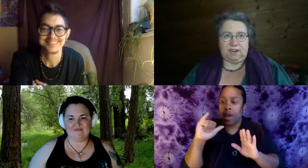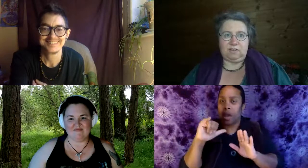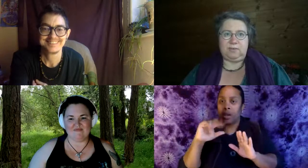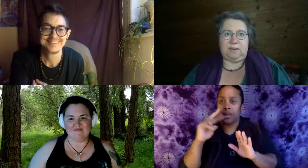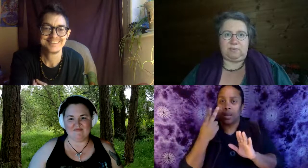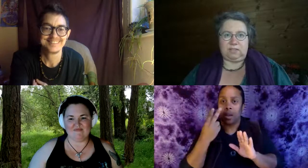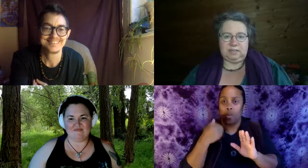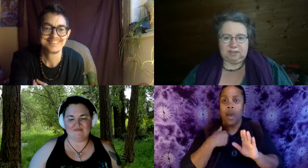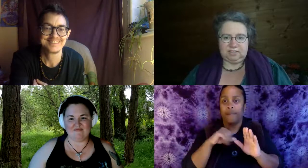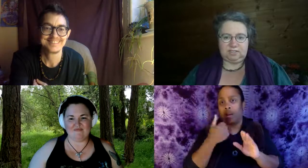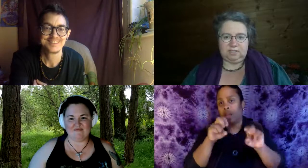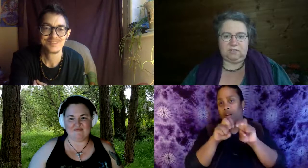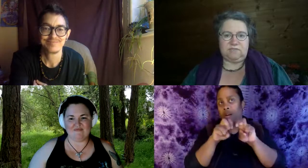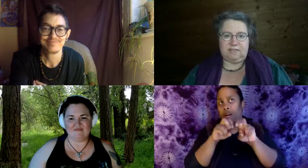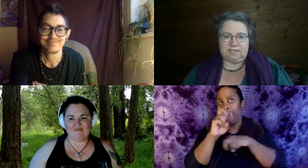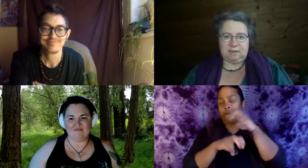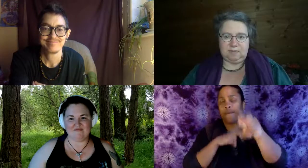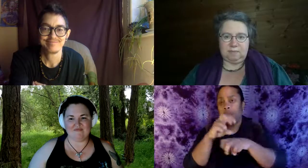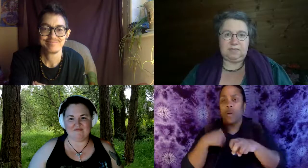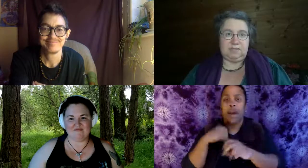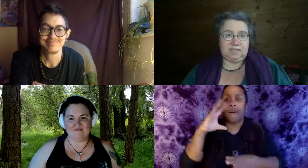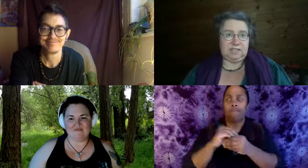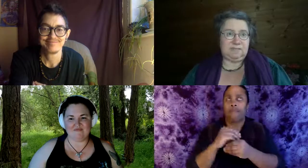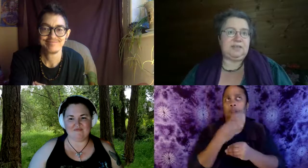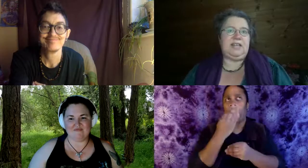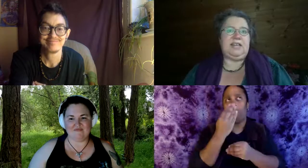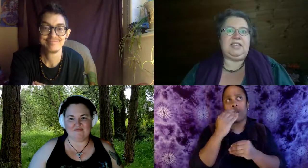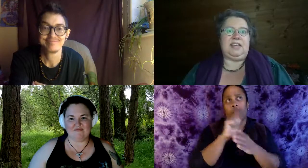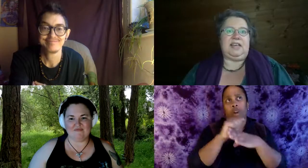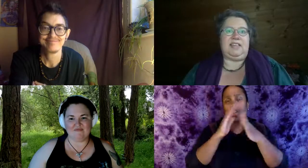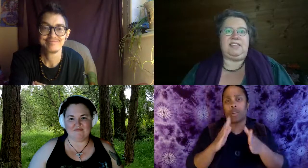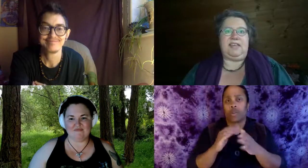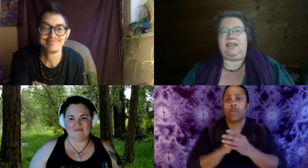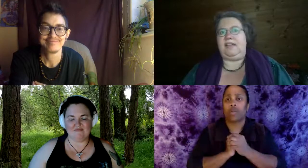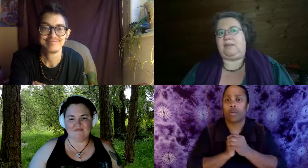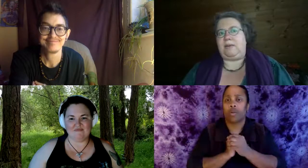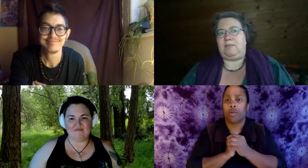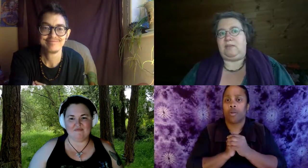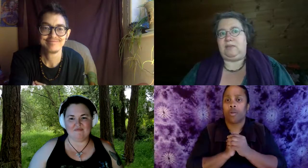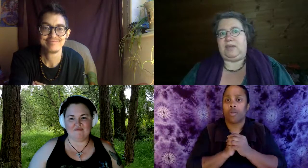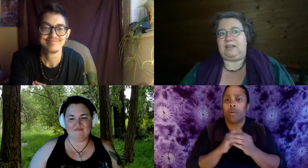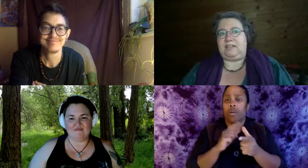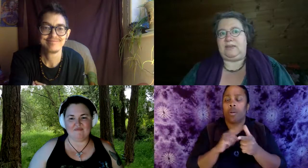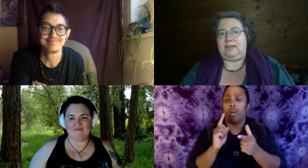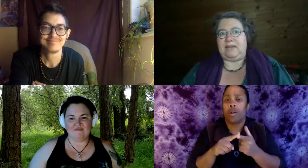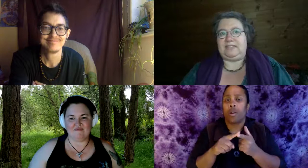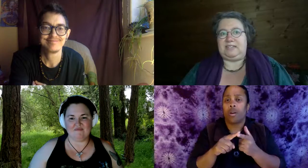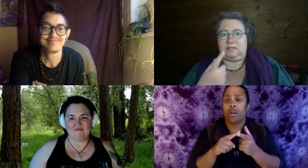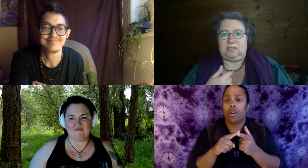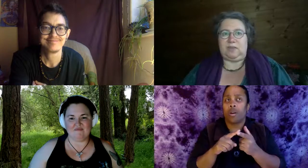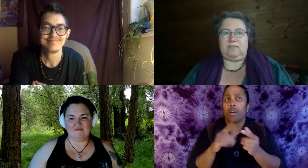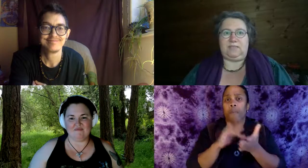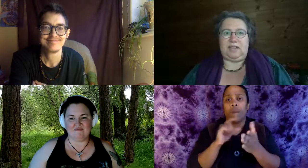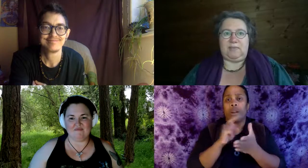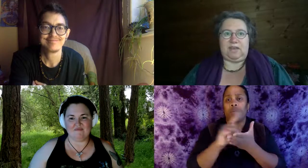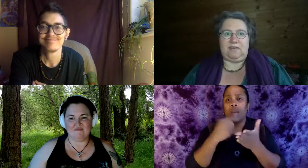of our fairs with about 14 practitioners from 5 to 9 p.m. Pacific time. And then coming up in the middle of the week, next week, May 6th, so